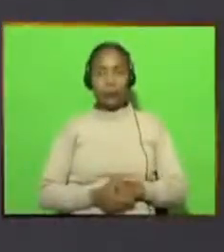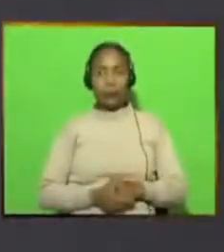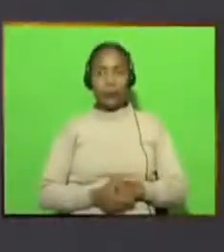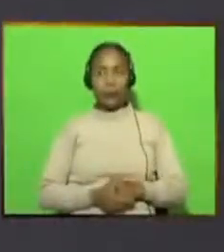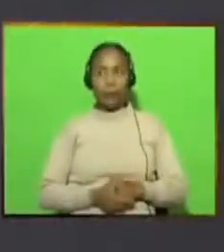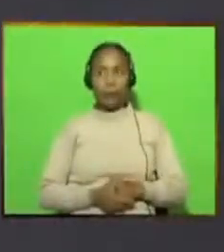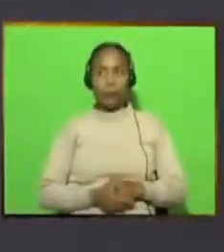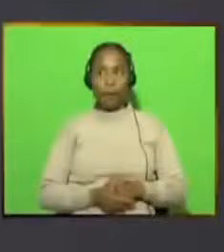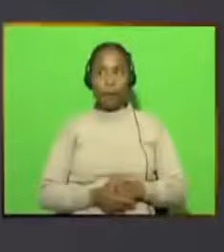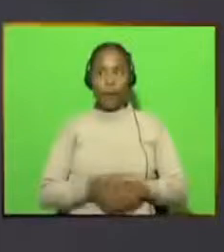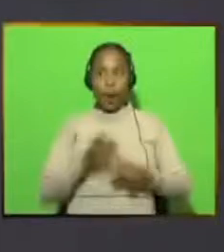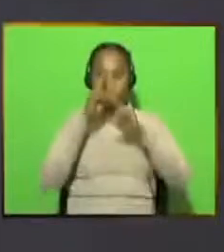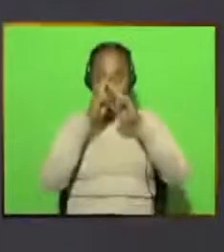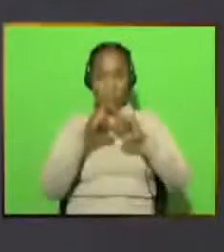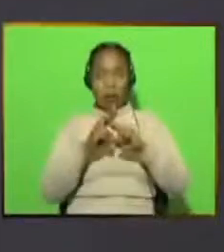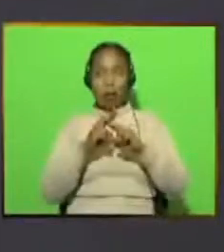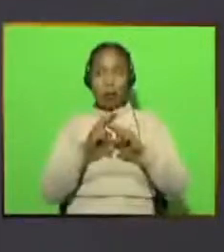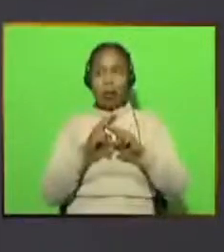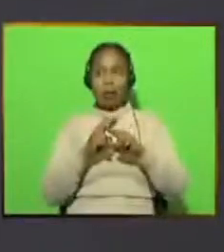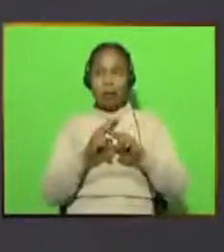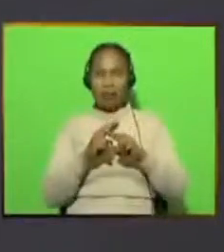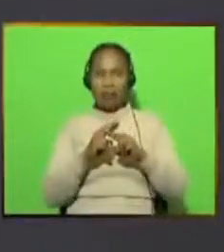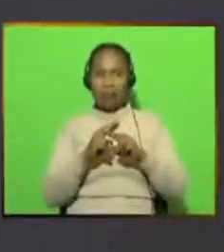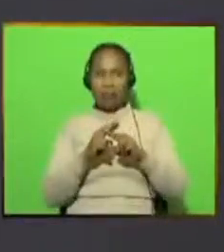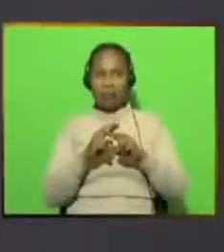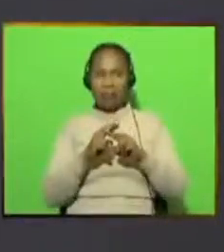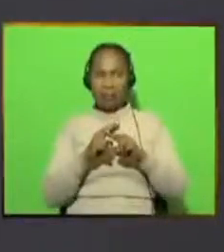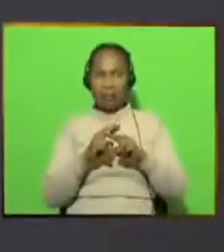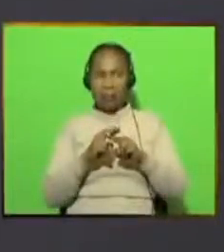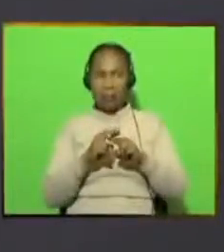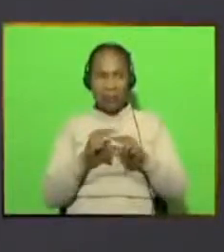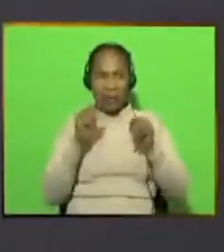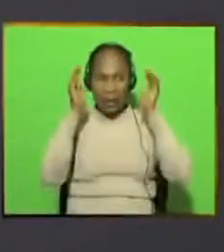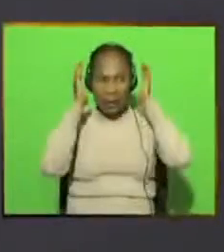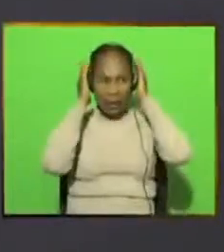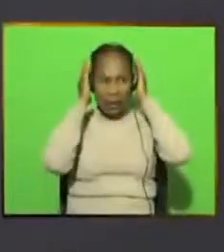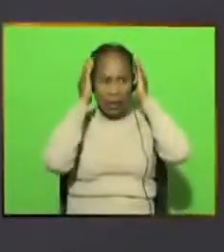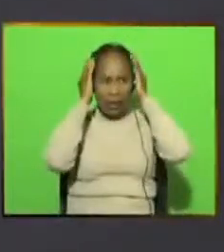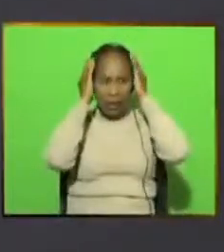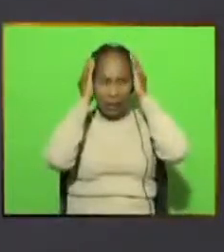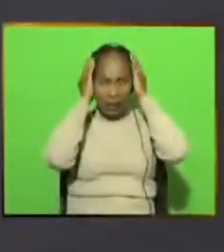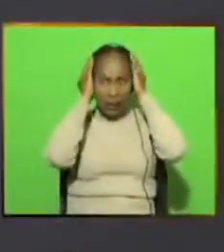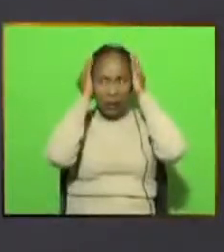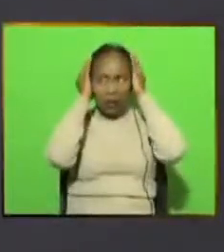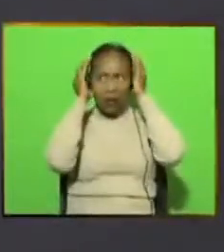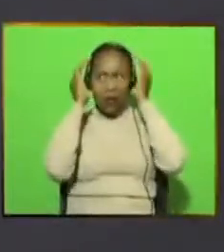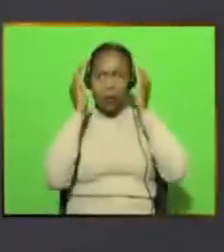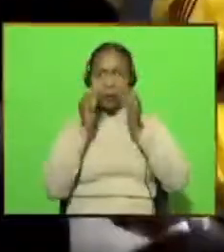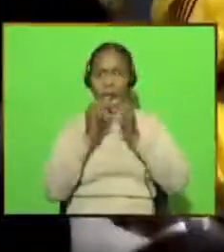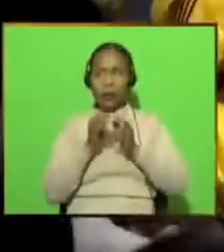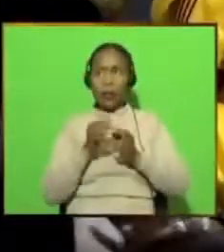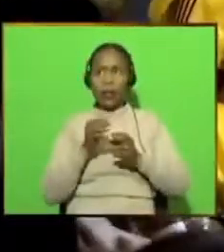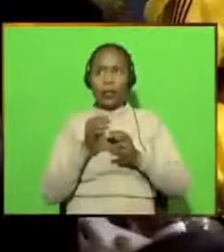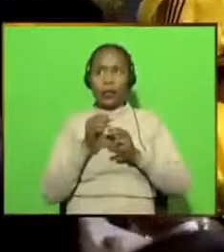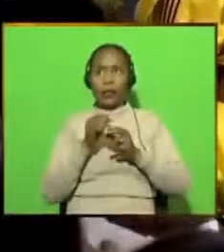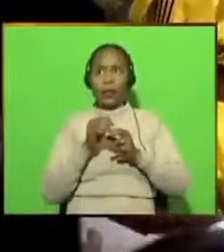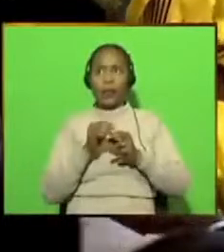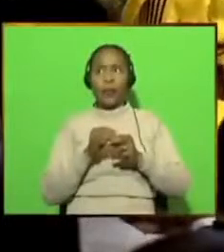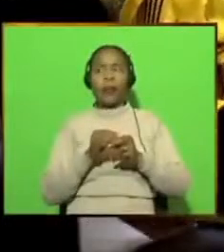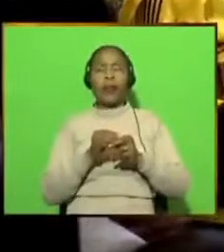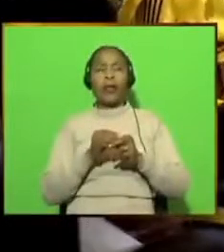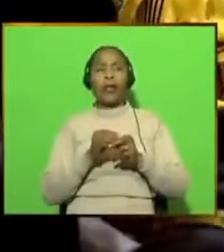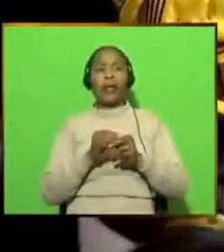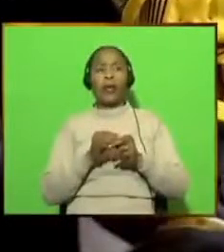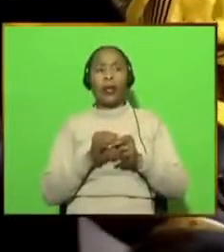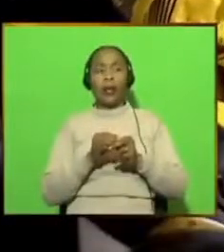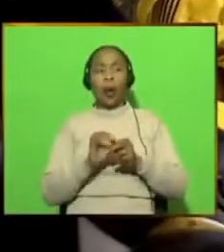Honorable Chief Justice, to our Speaker, who's recently elected, fellow South